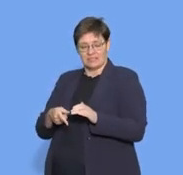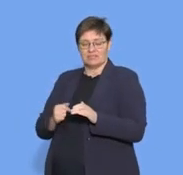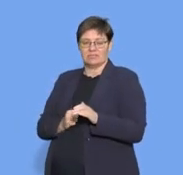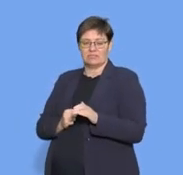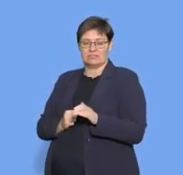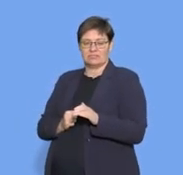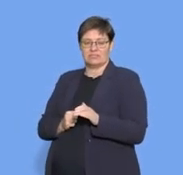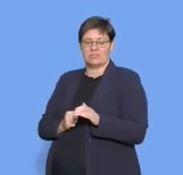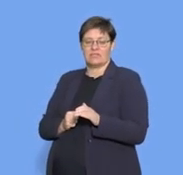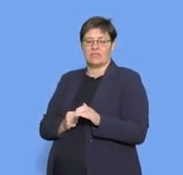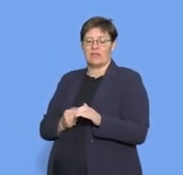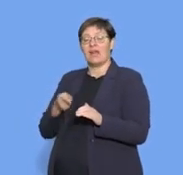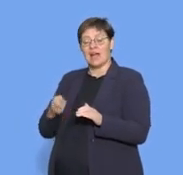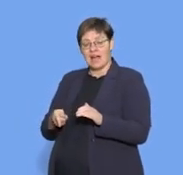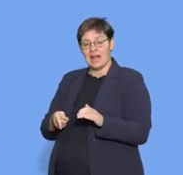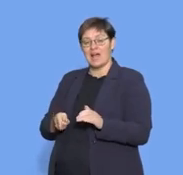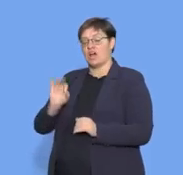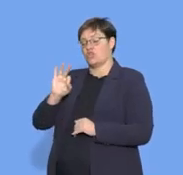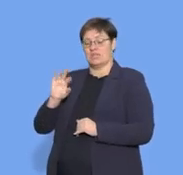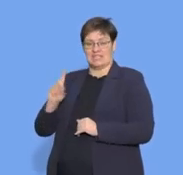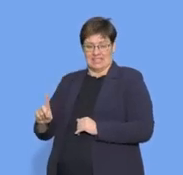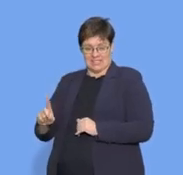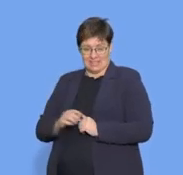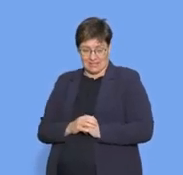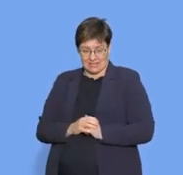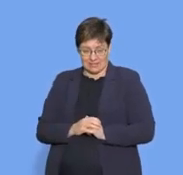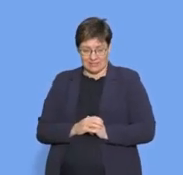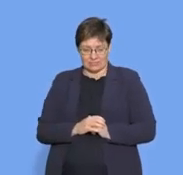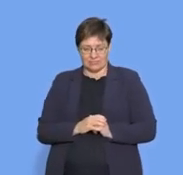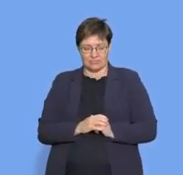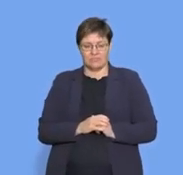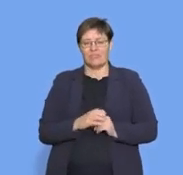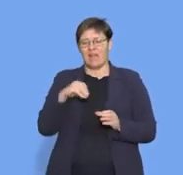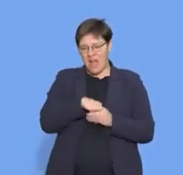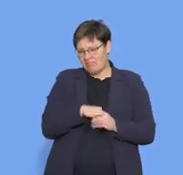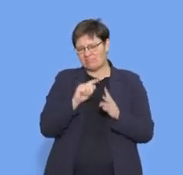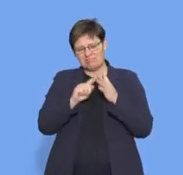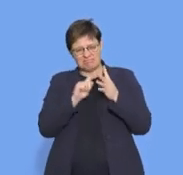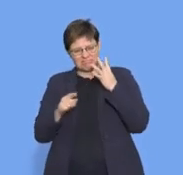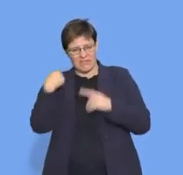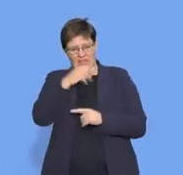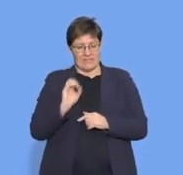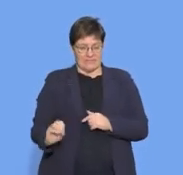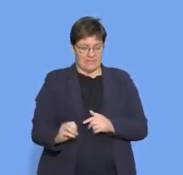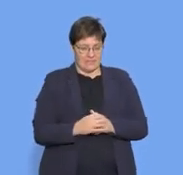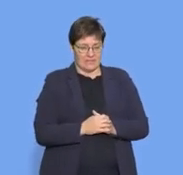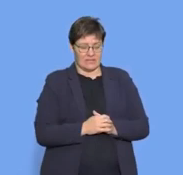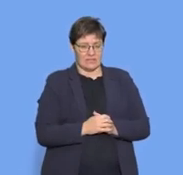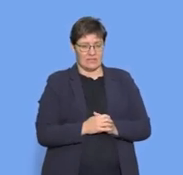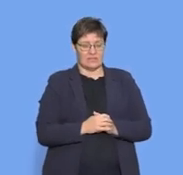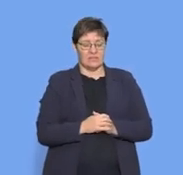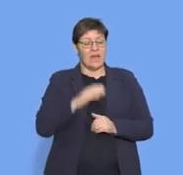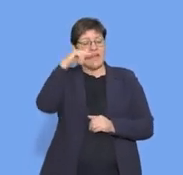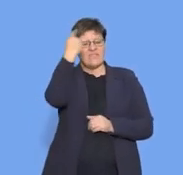of biscuits or a box of chocolates, that is a 3-dimensional shape that's made up of different faces.